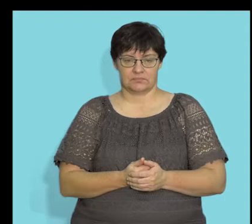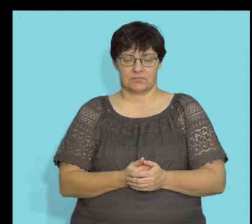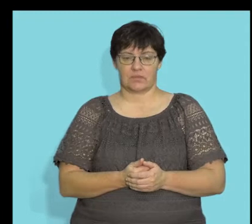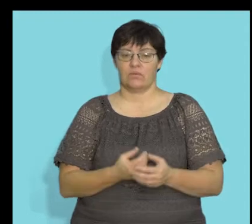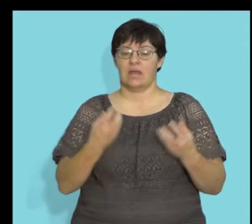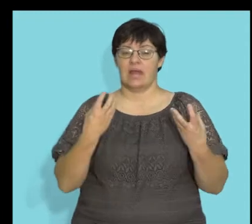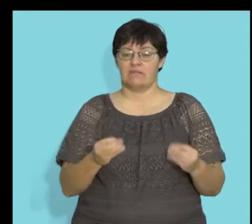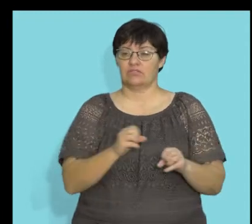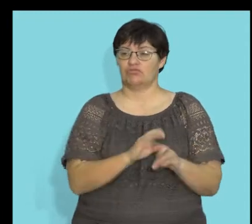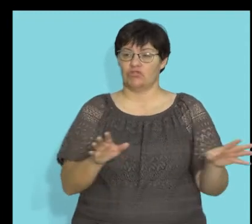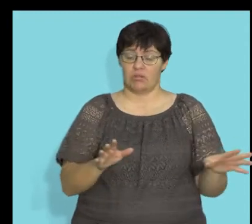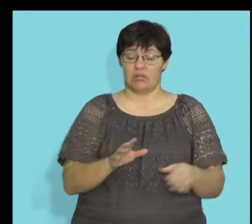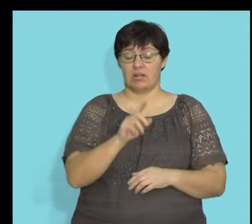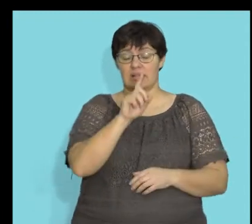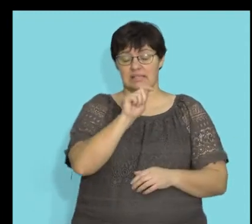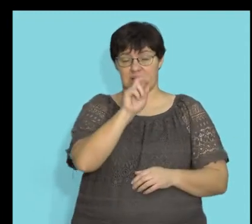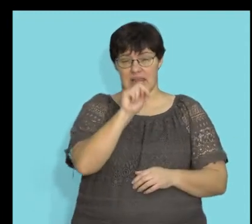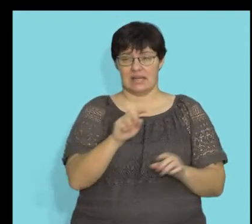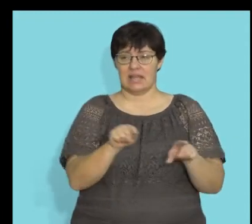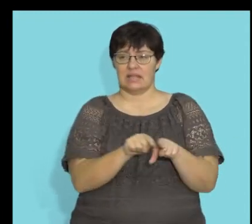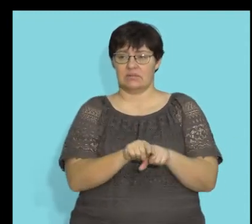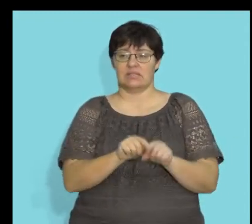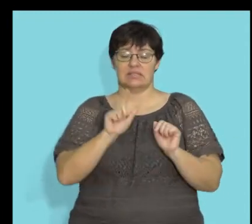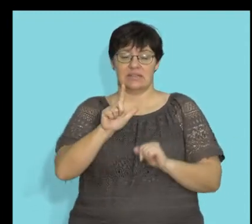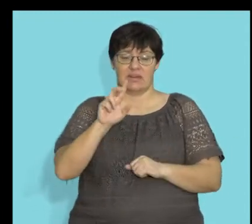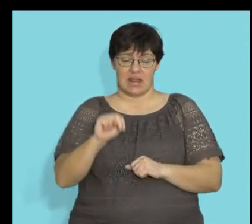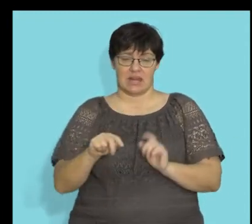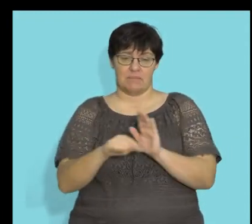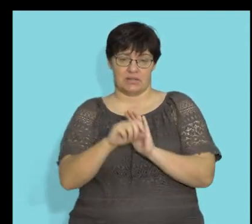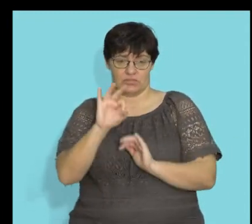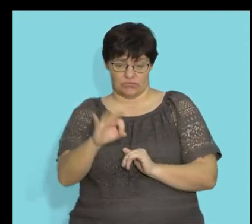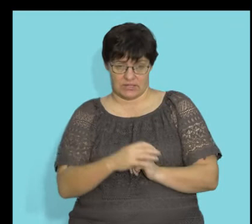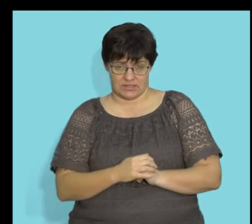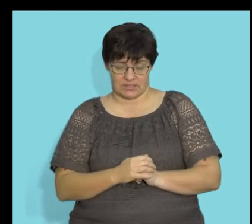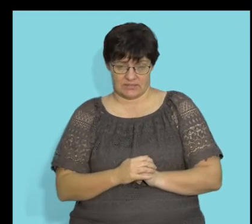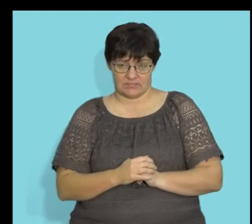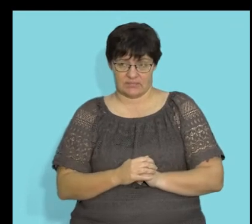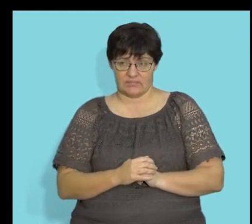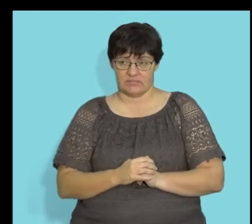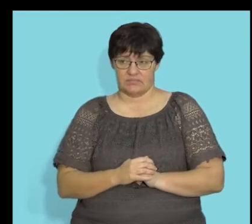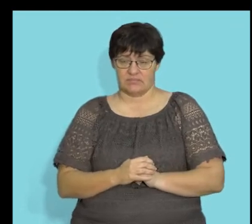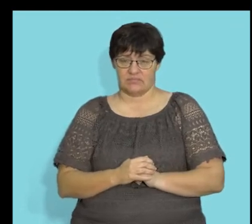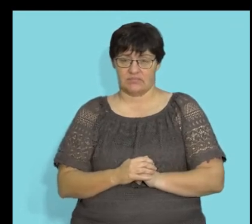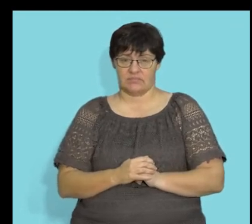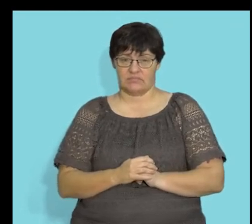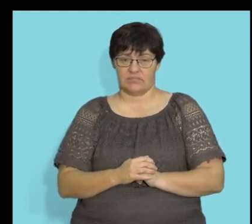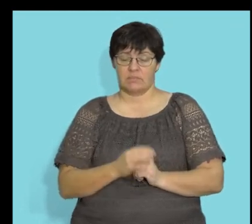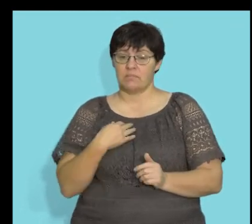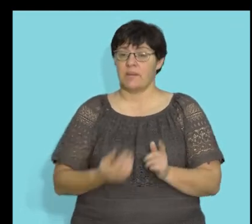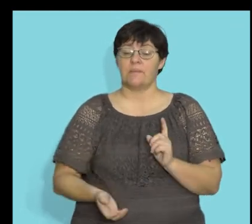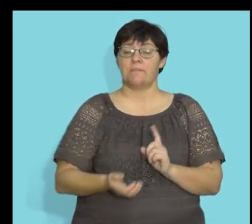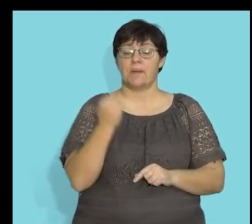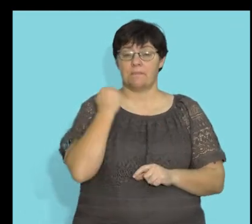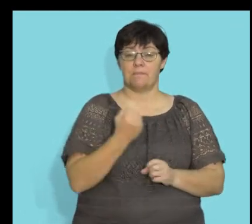We have the general term Tn is equal to 7n minus 3. In order to